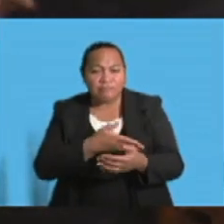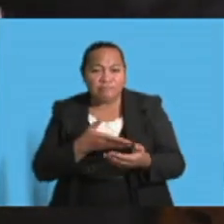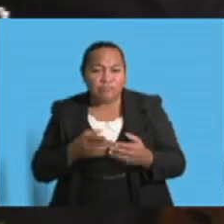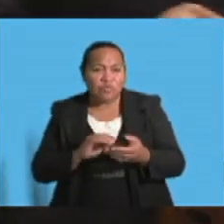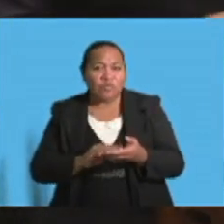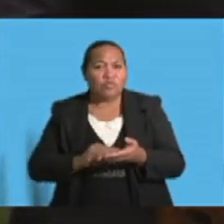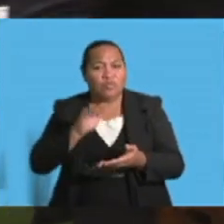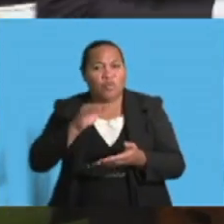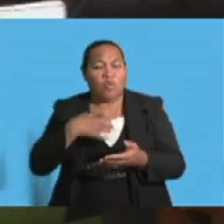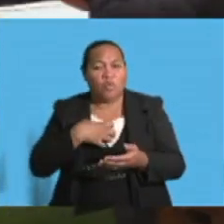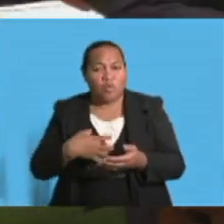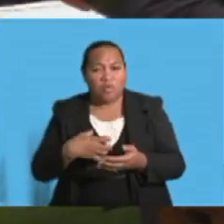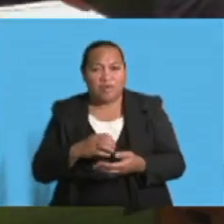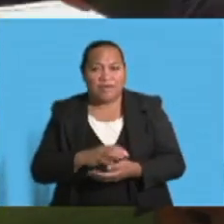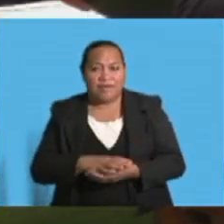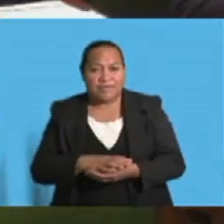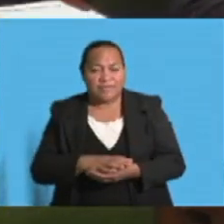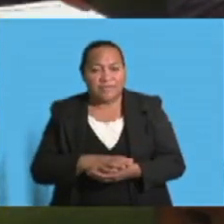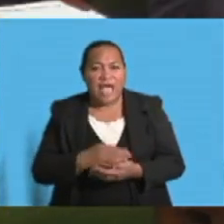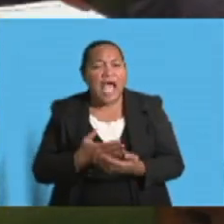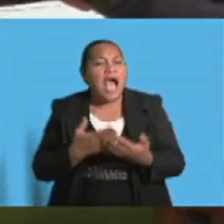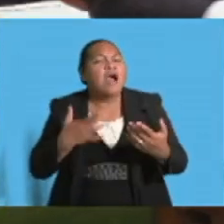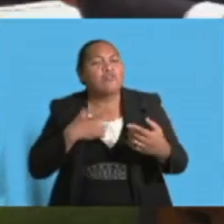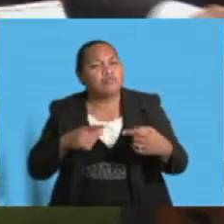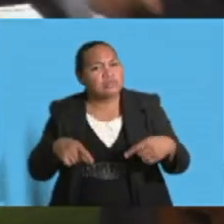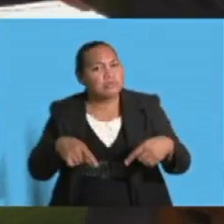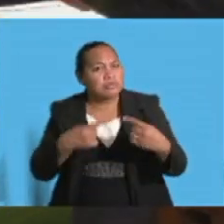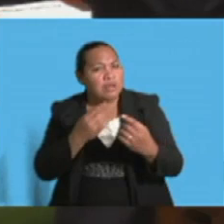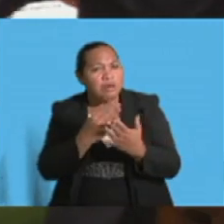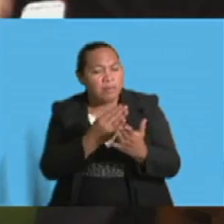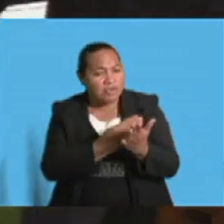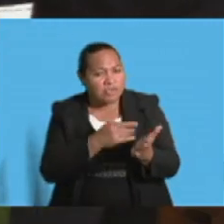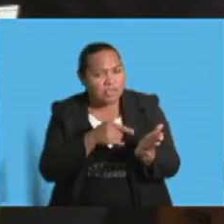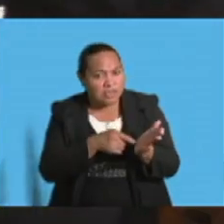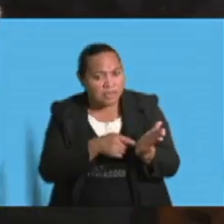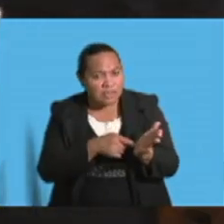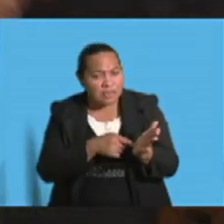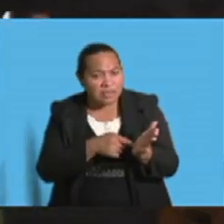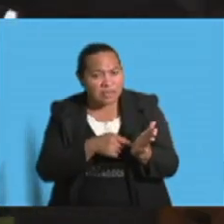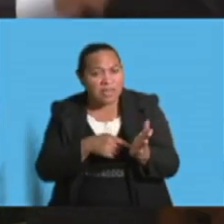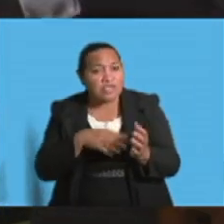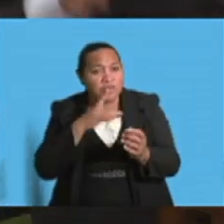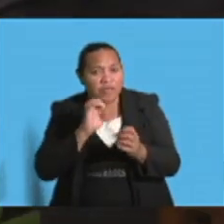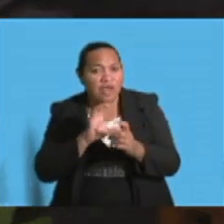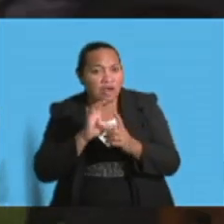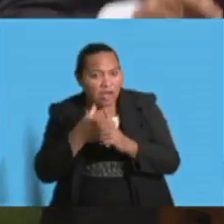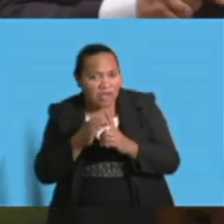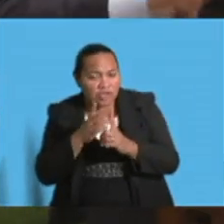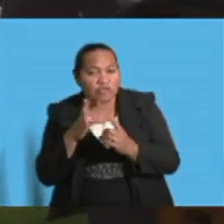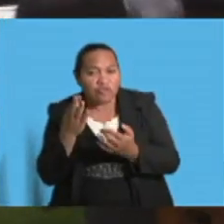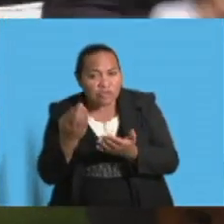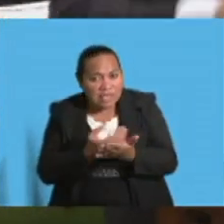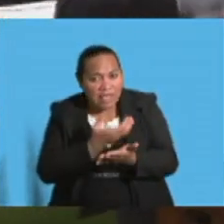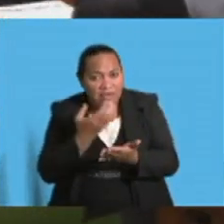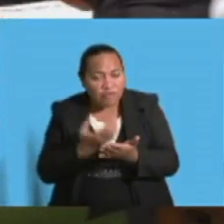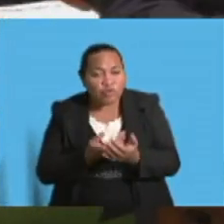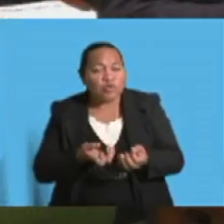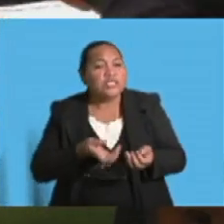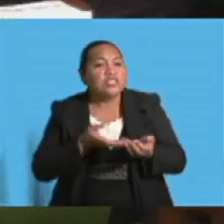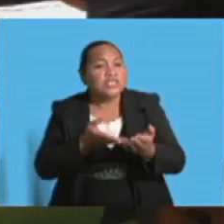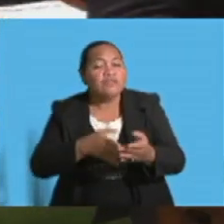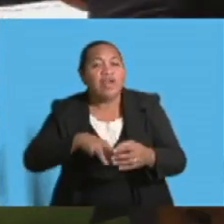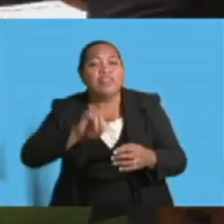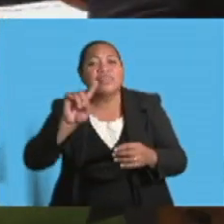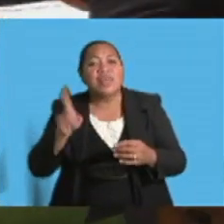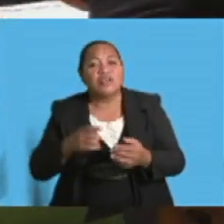paternity leave? How can we object to a budget, Madam Speaker, that inculcates the culture of savings and giving $1,000 for babies,